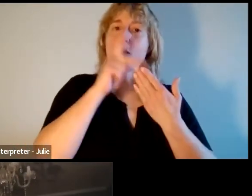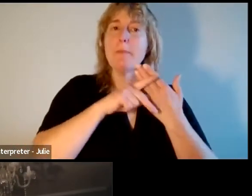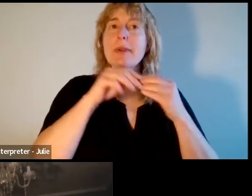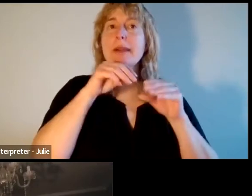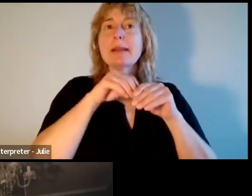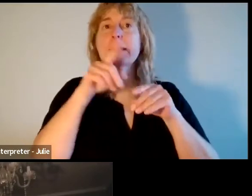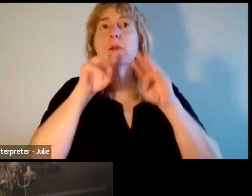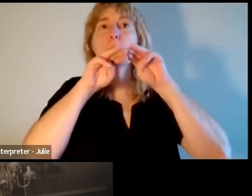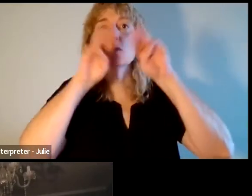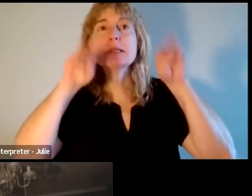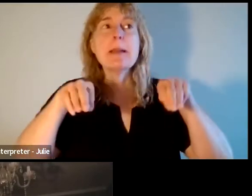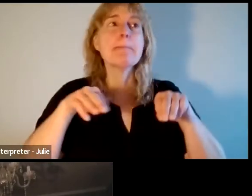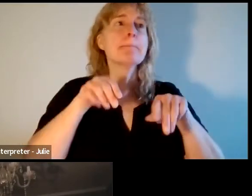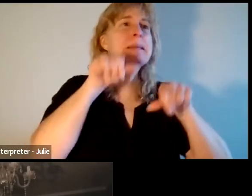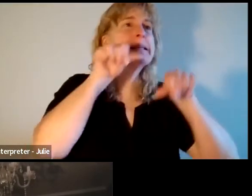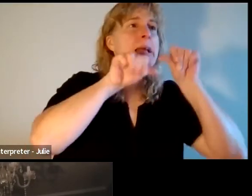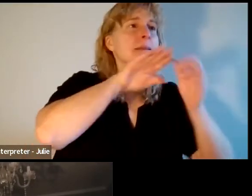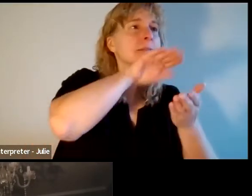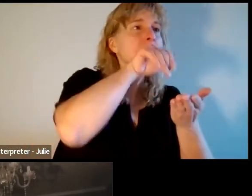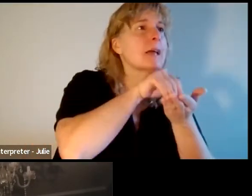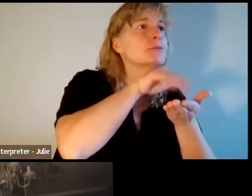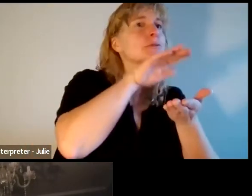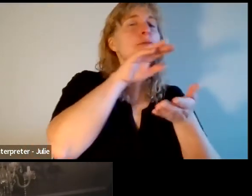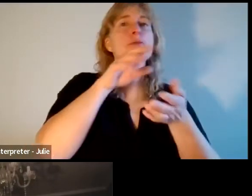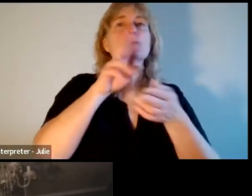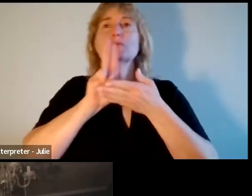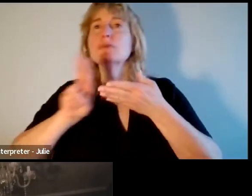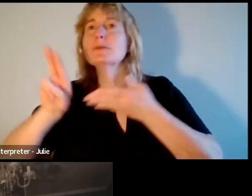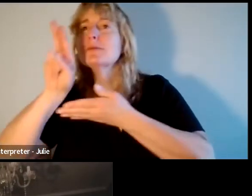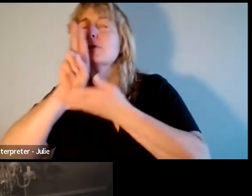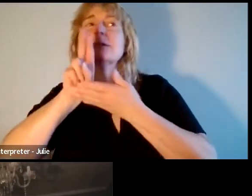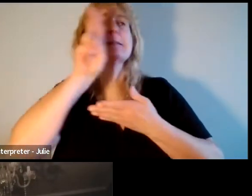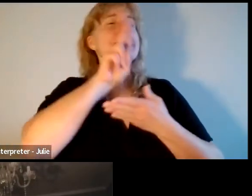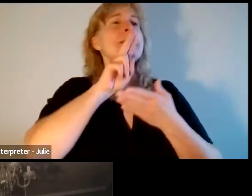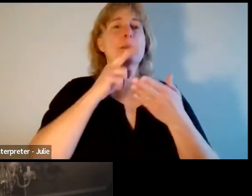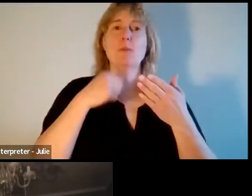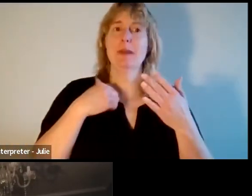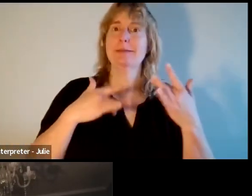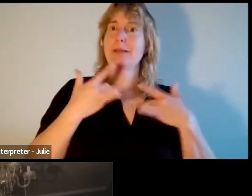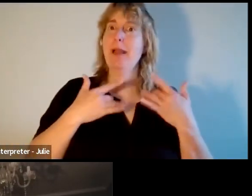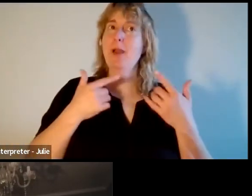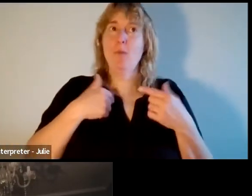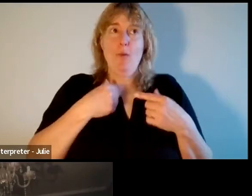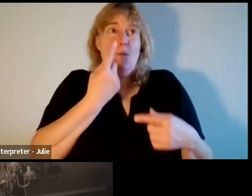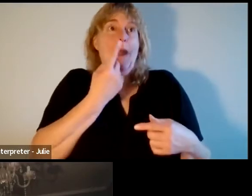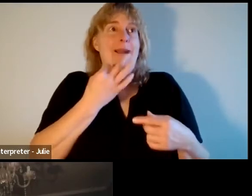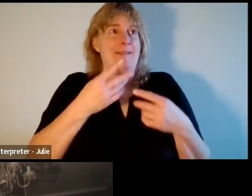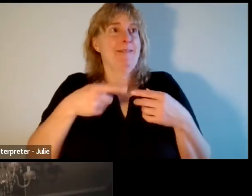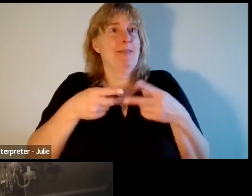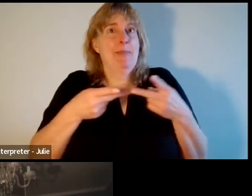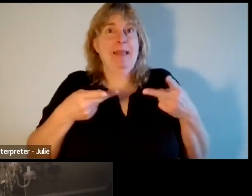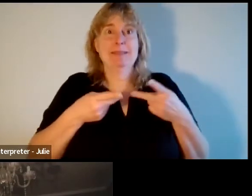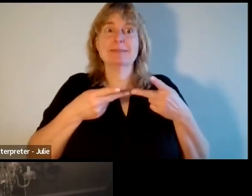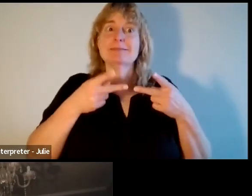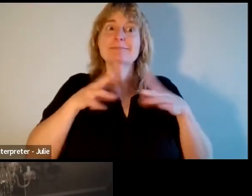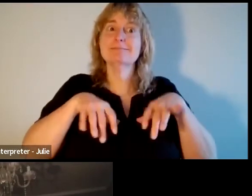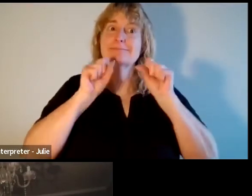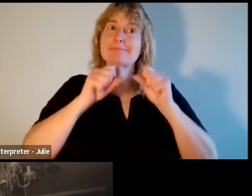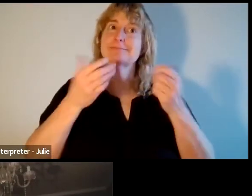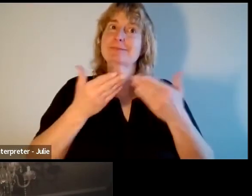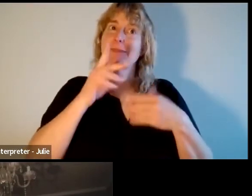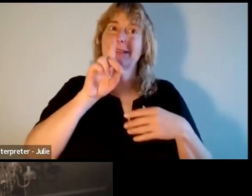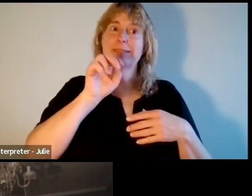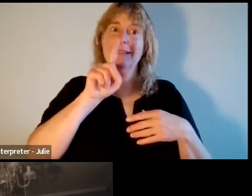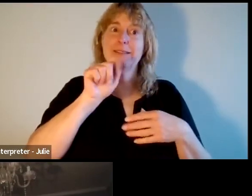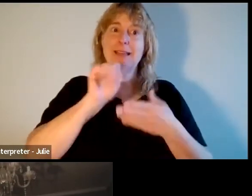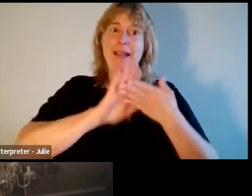and universities. So we're very excited here at the Delta College Planetarium in Bay City, Michigan, to be able to